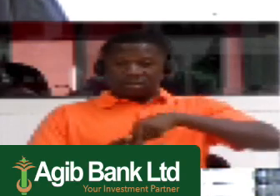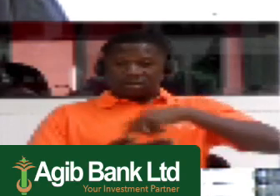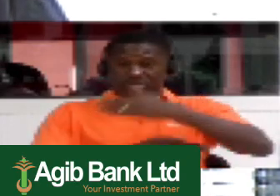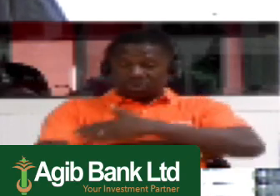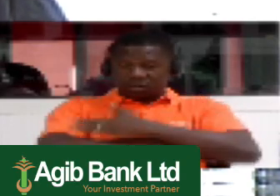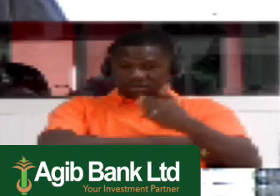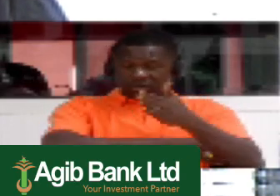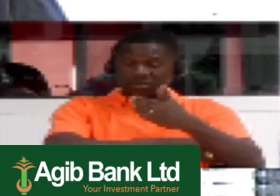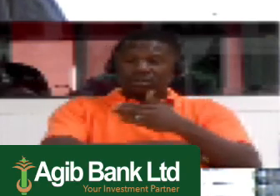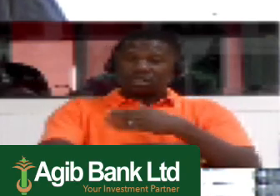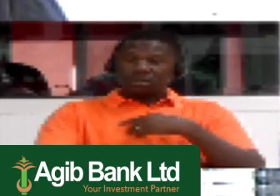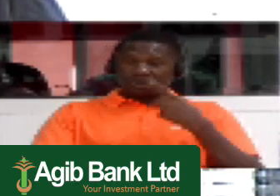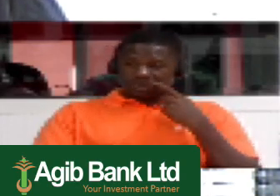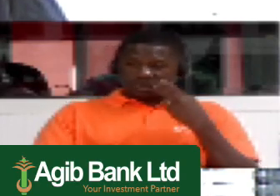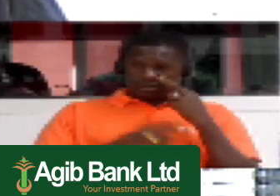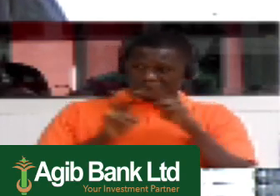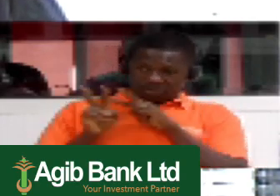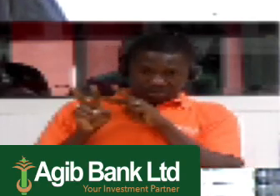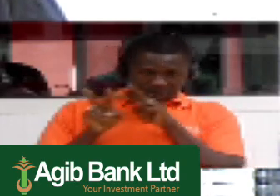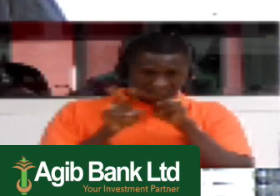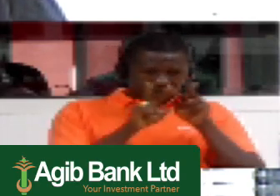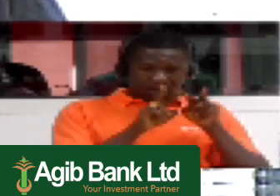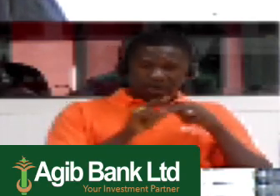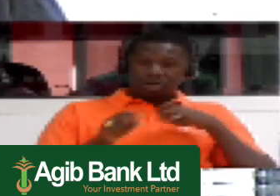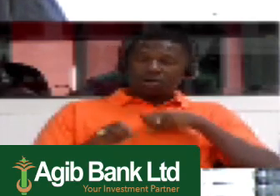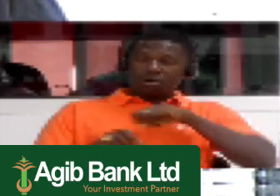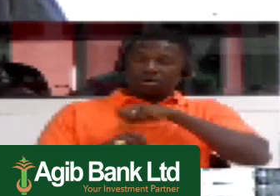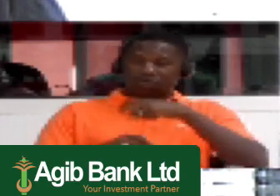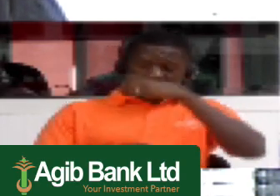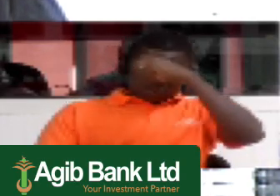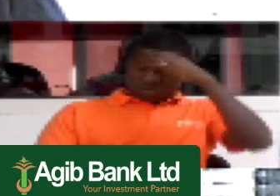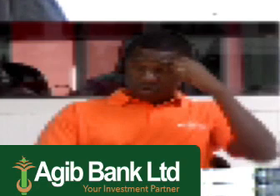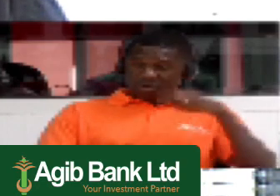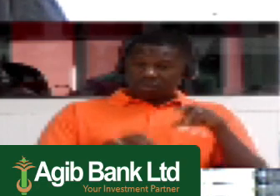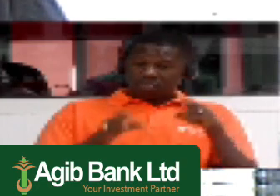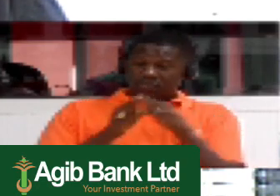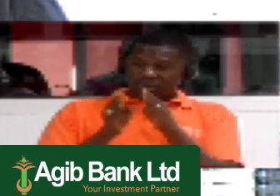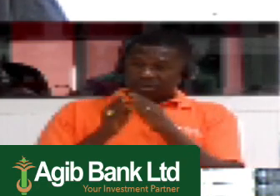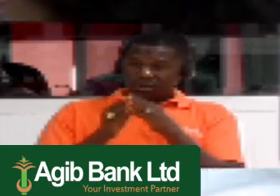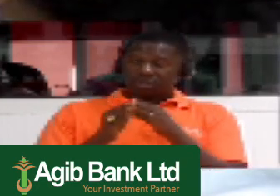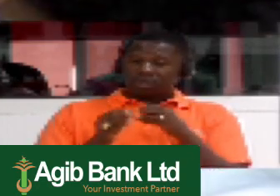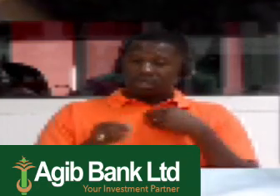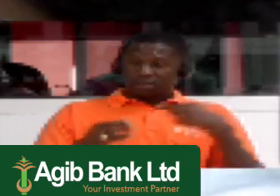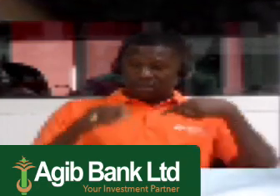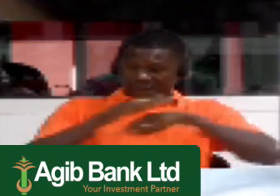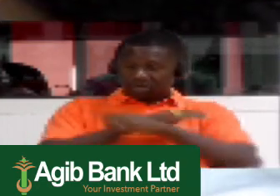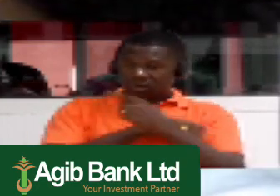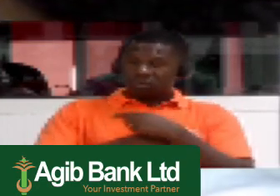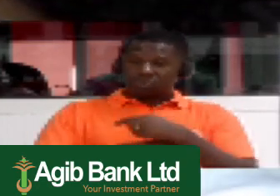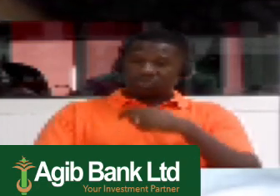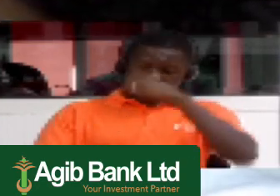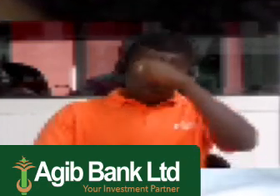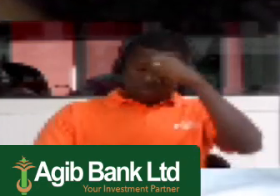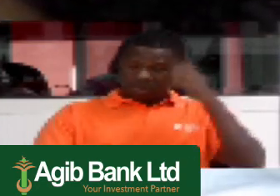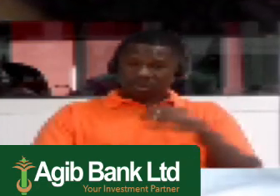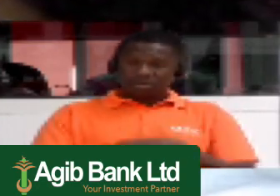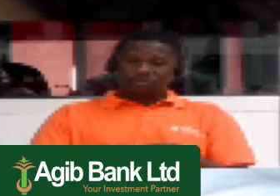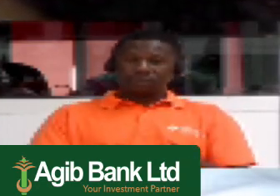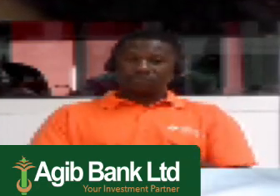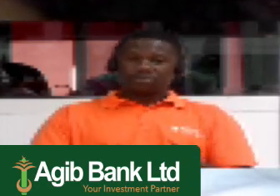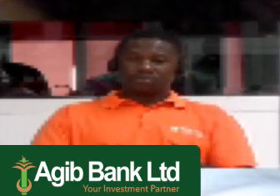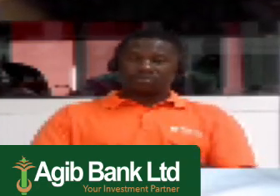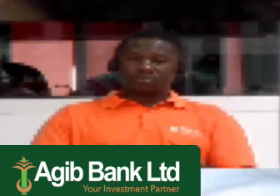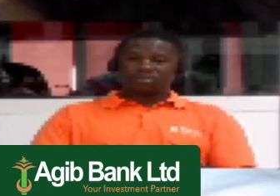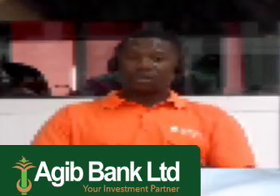our entry points and observe how our soldiers are entering into the barracks. Ika dress